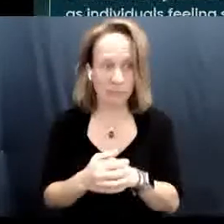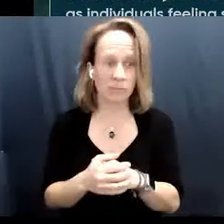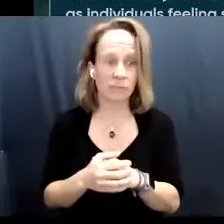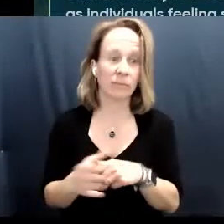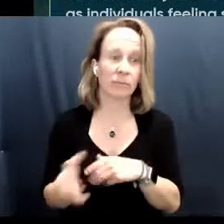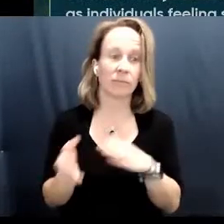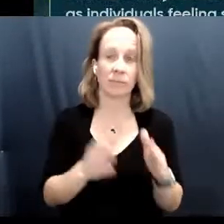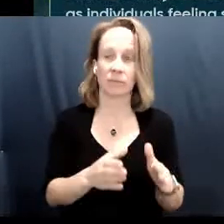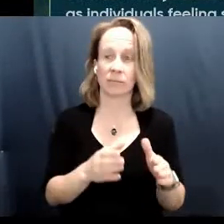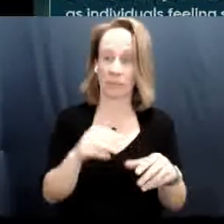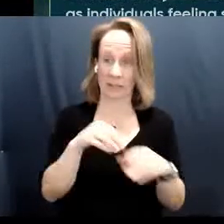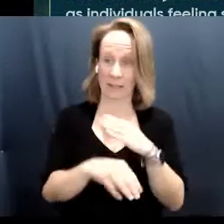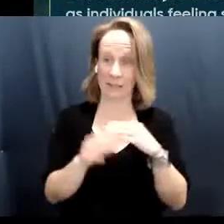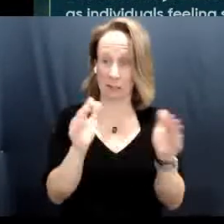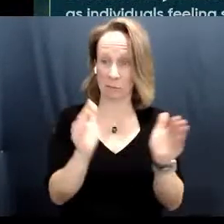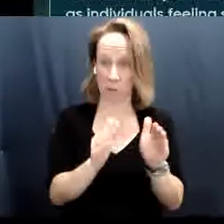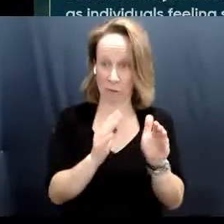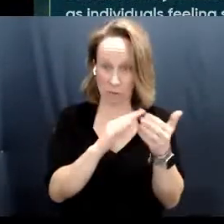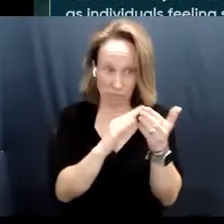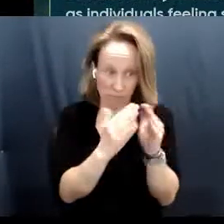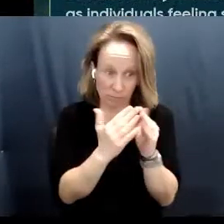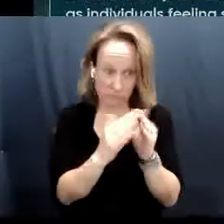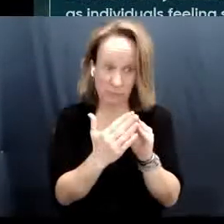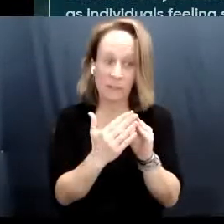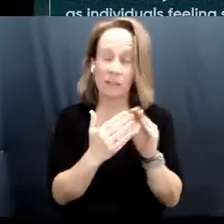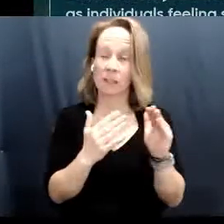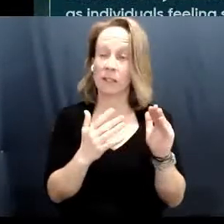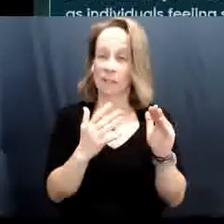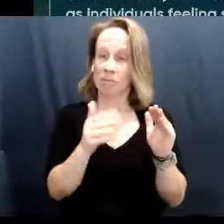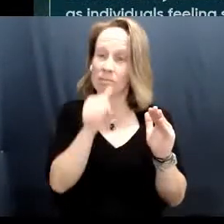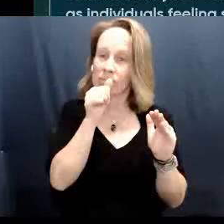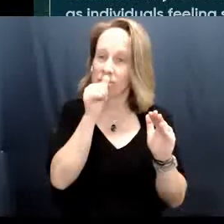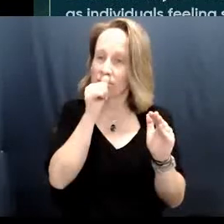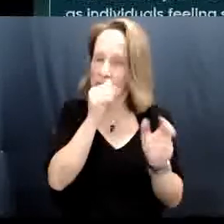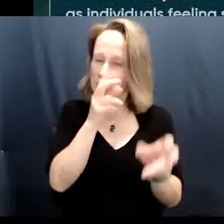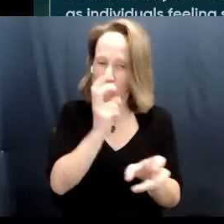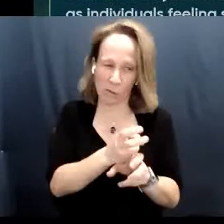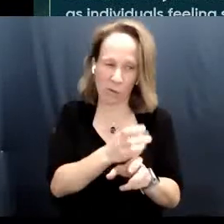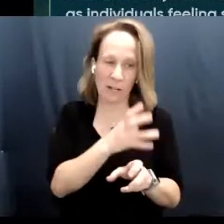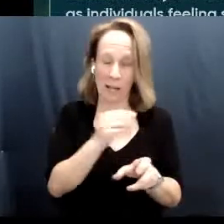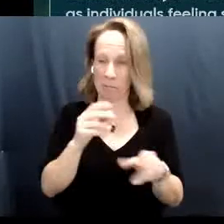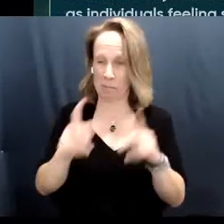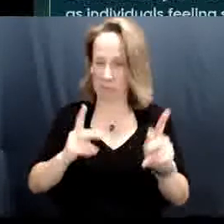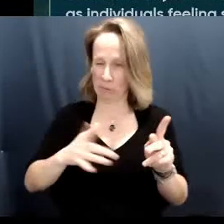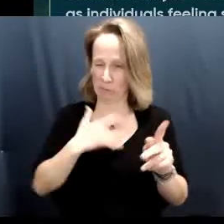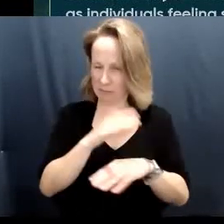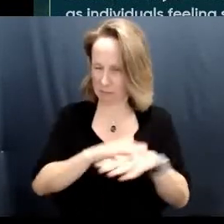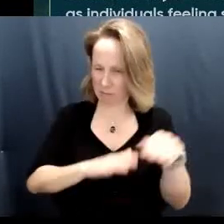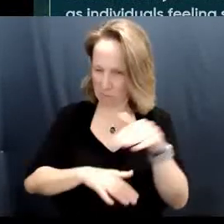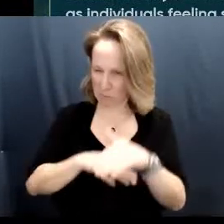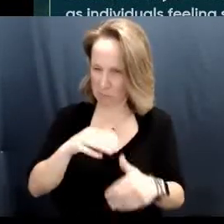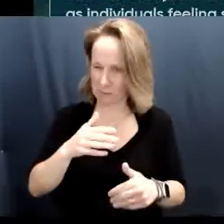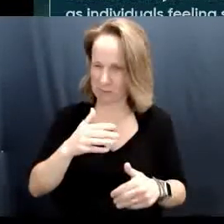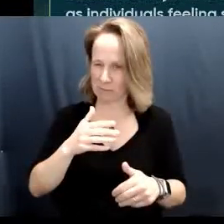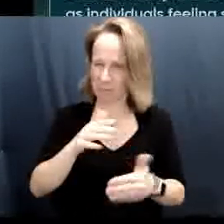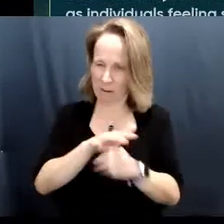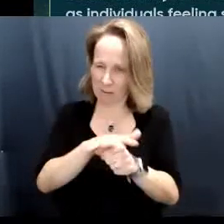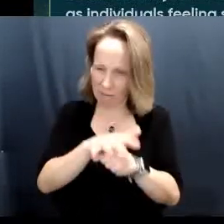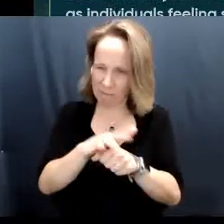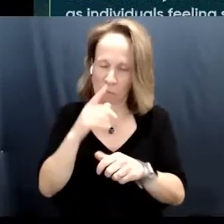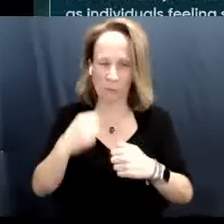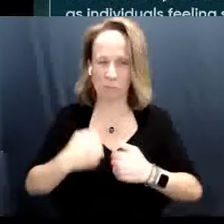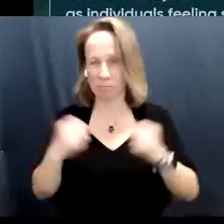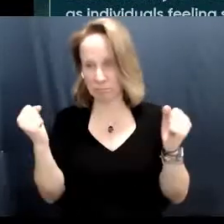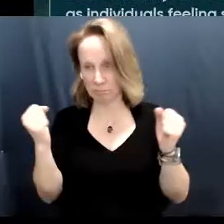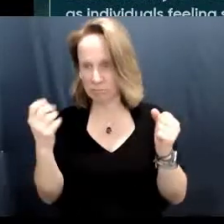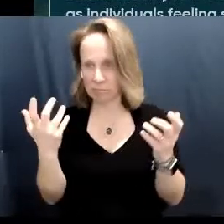confidentiality is a concern, as well as individuals feeling safe and comfortable to speak about it. Absolutely, and we'll really talk about that a little